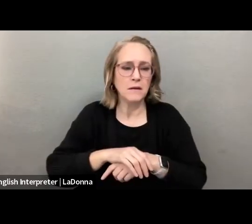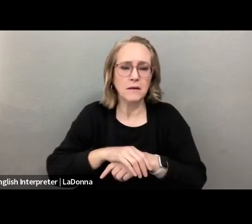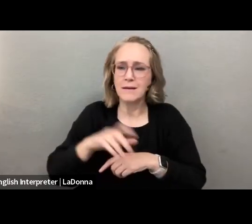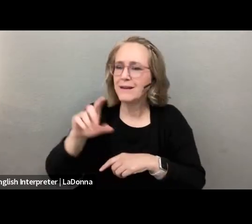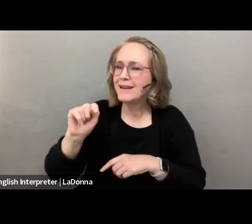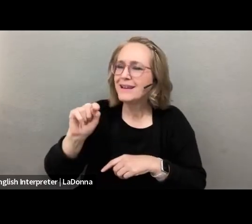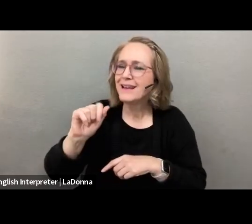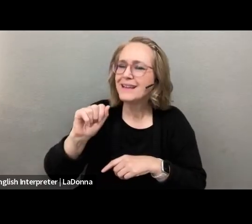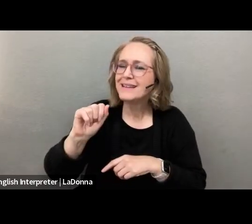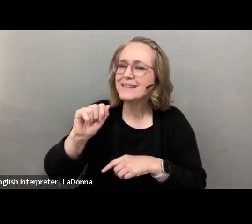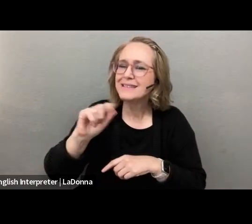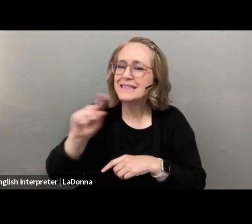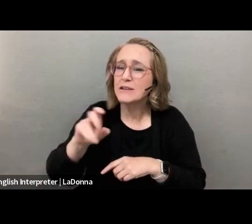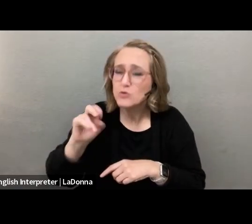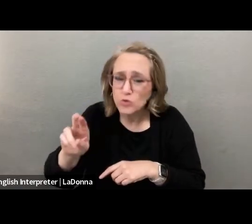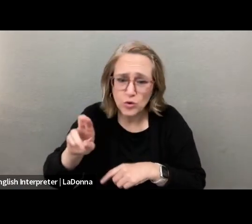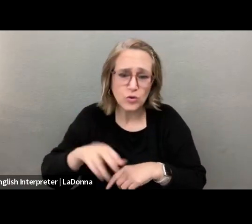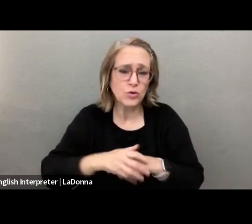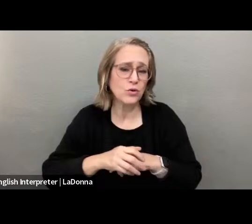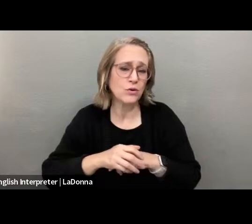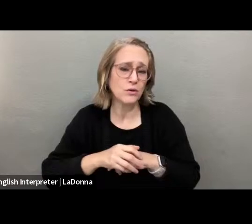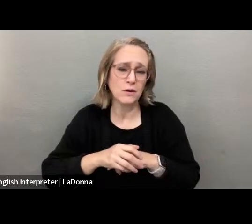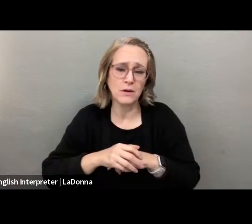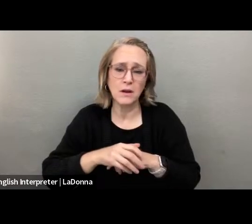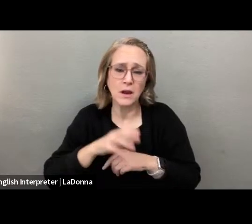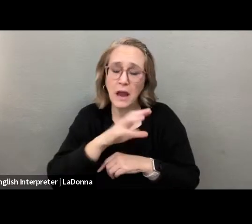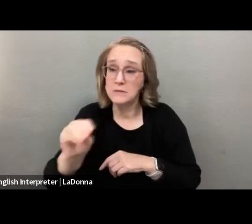choked. It was a